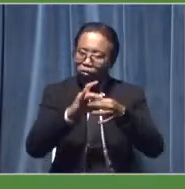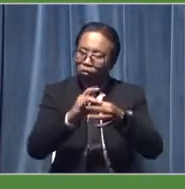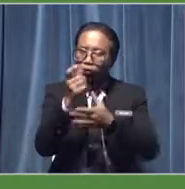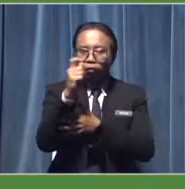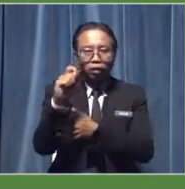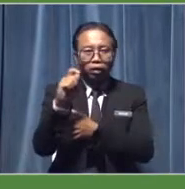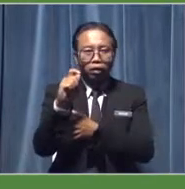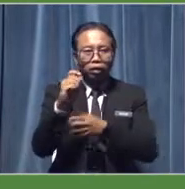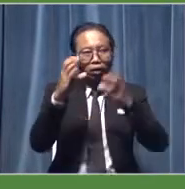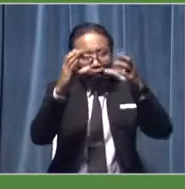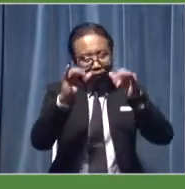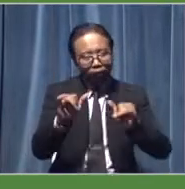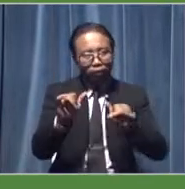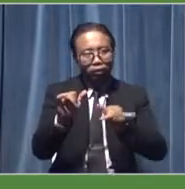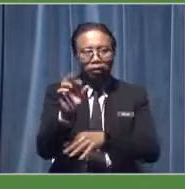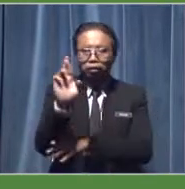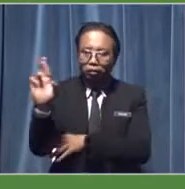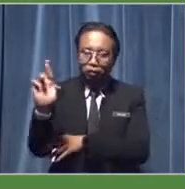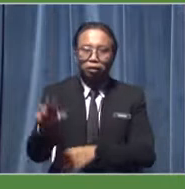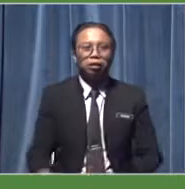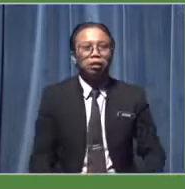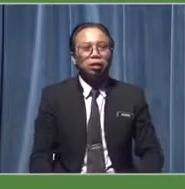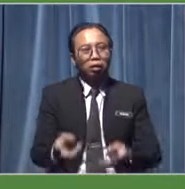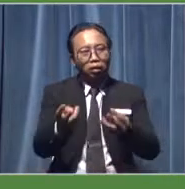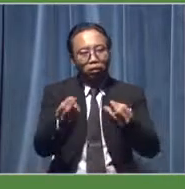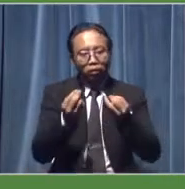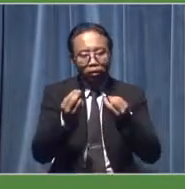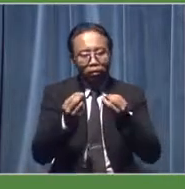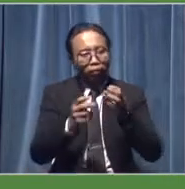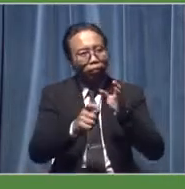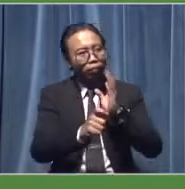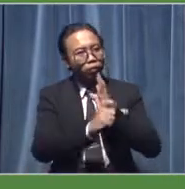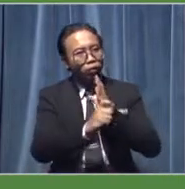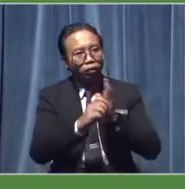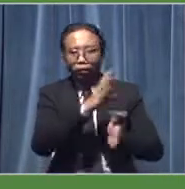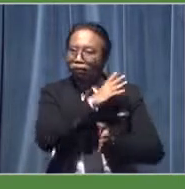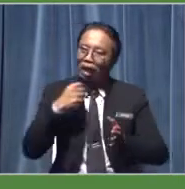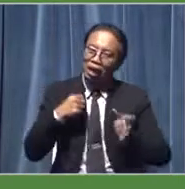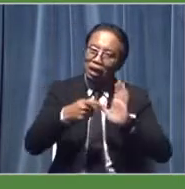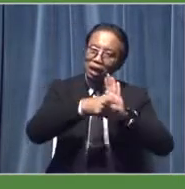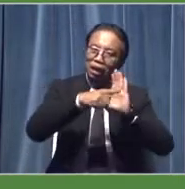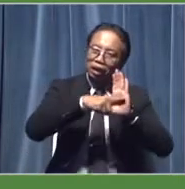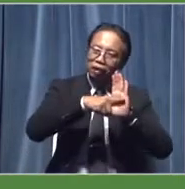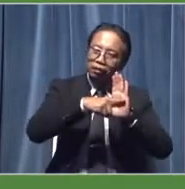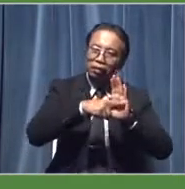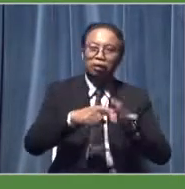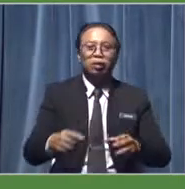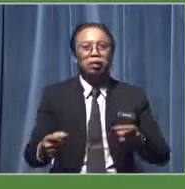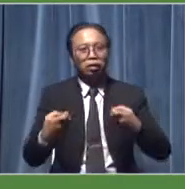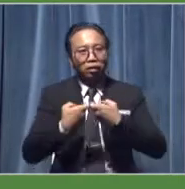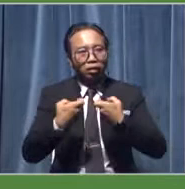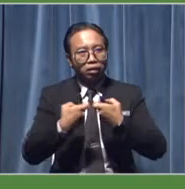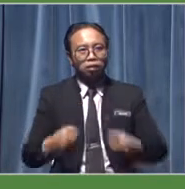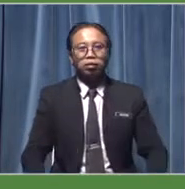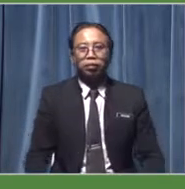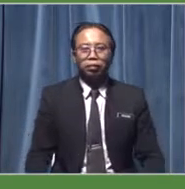capacitor acquires positive and negative charges.